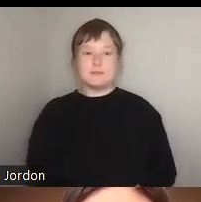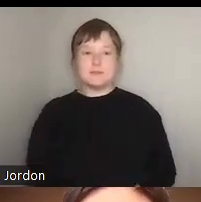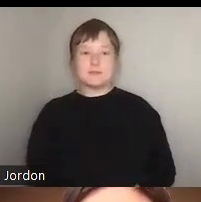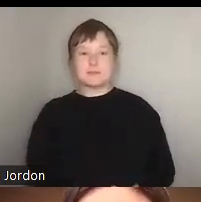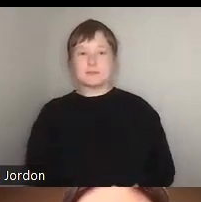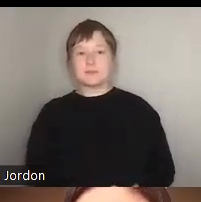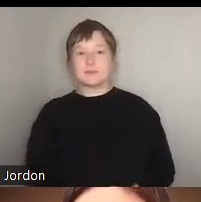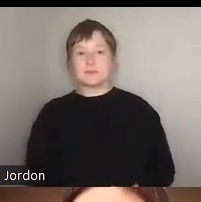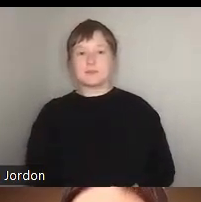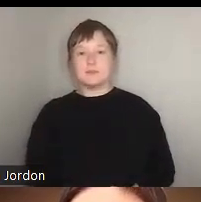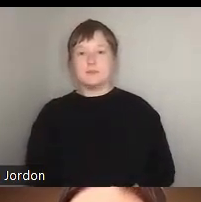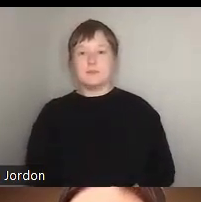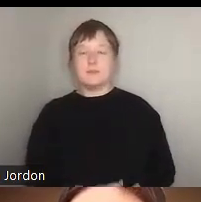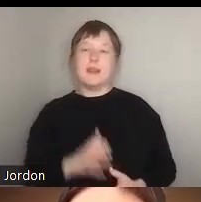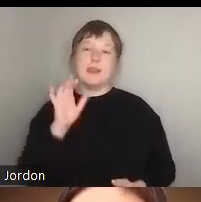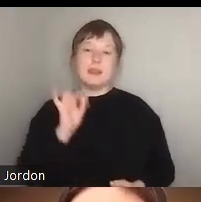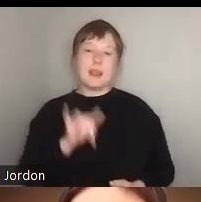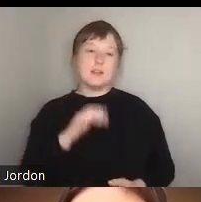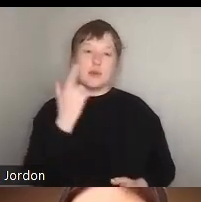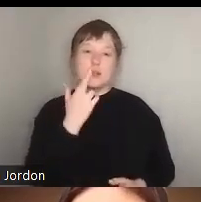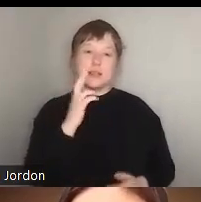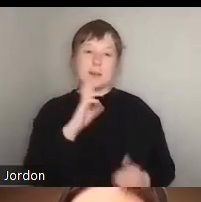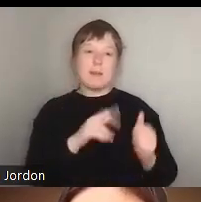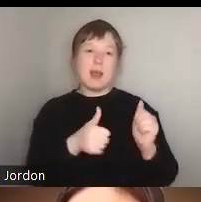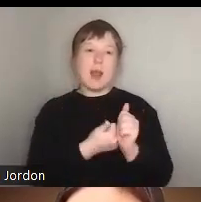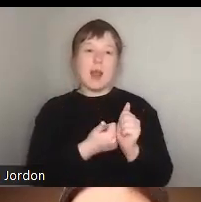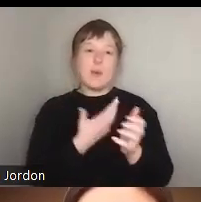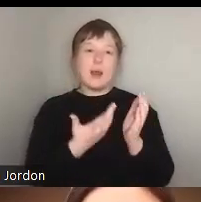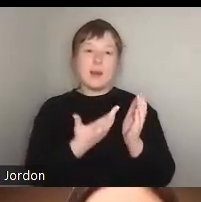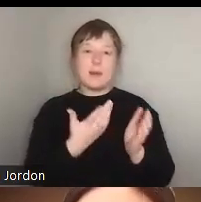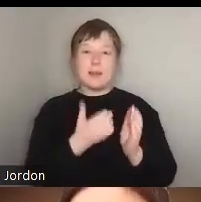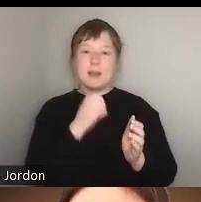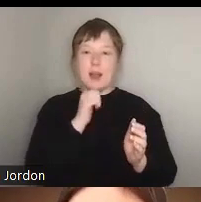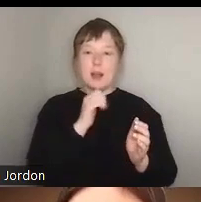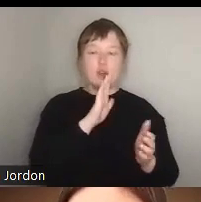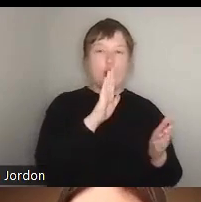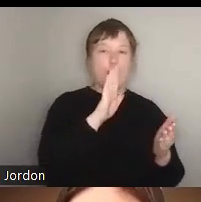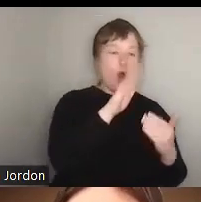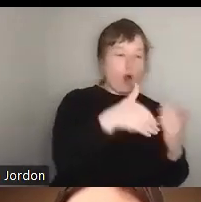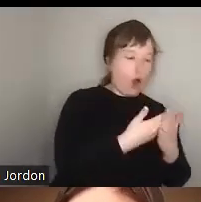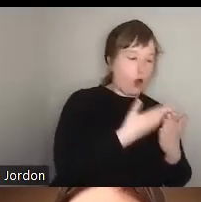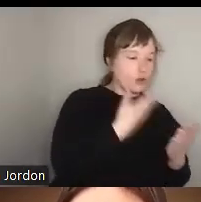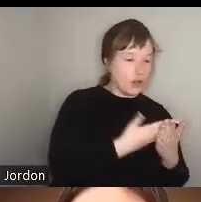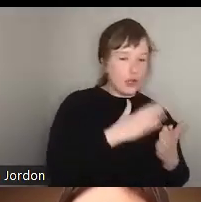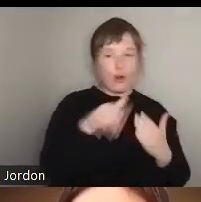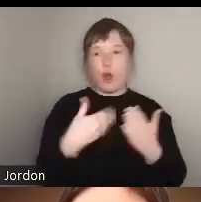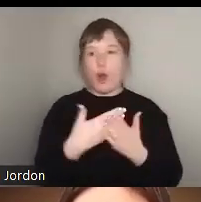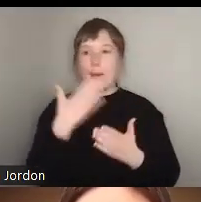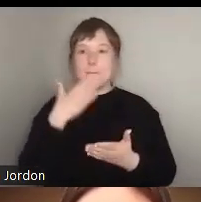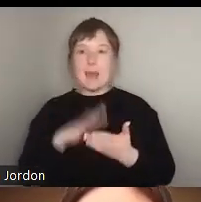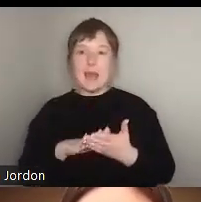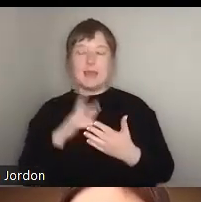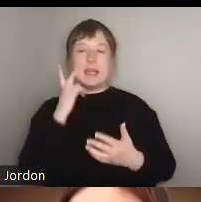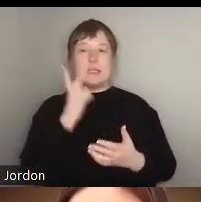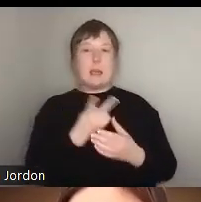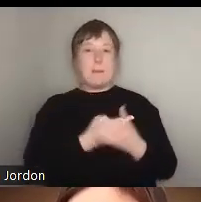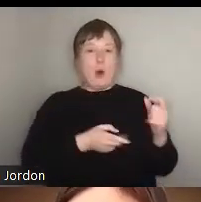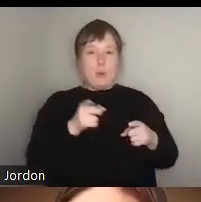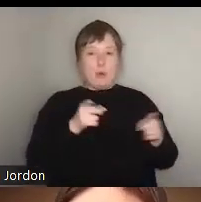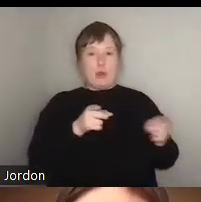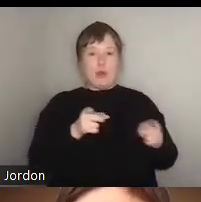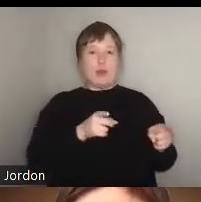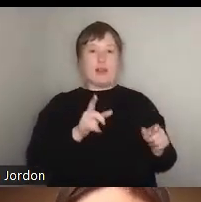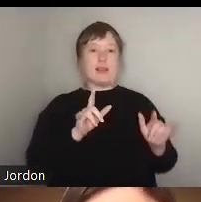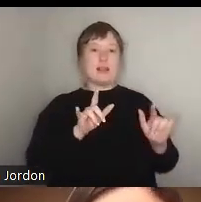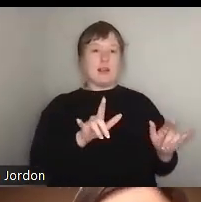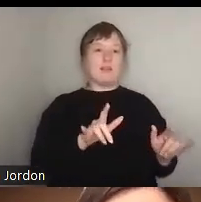So that's just the reason behind why they might not view that person as all good or all bad, because they do see sides of them where they are loving towards